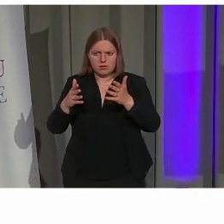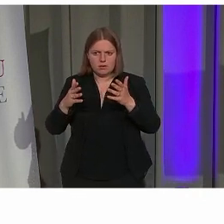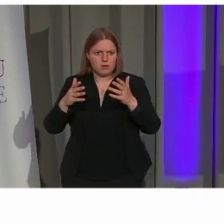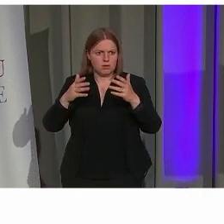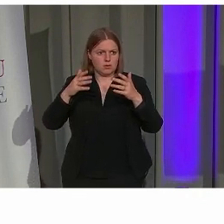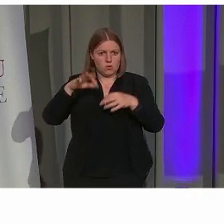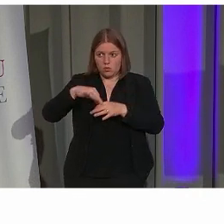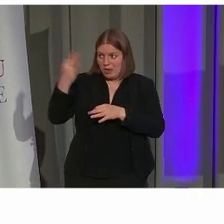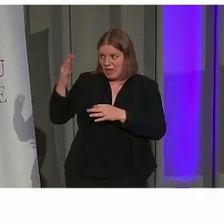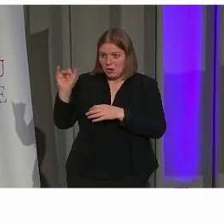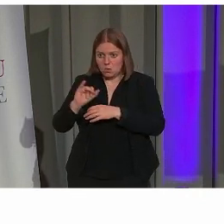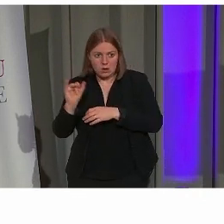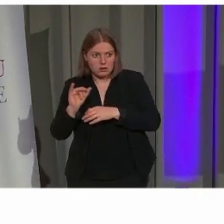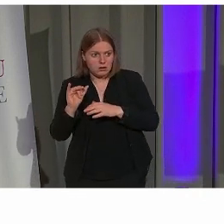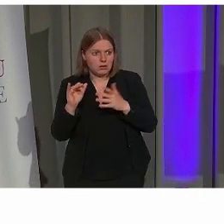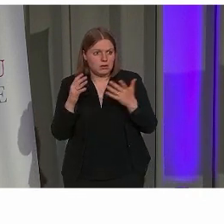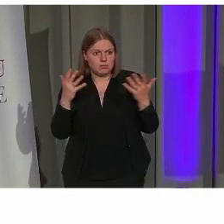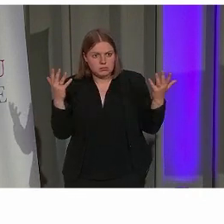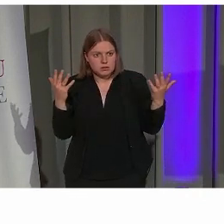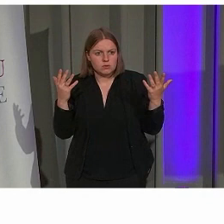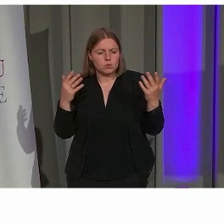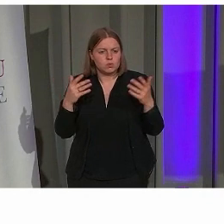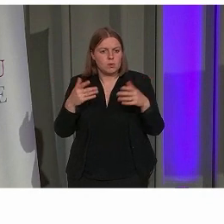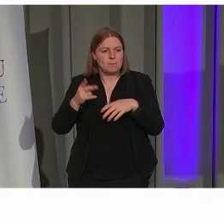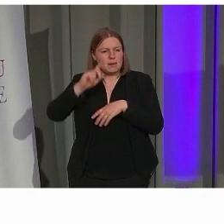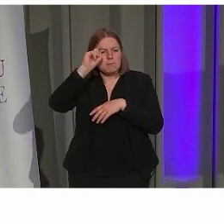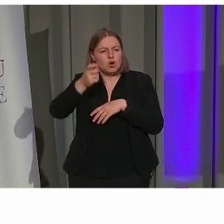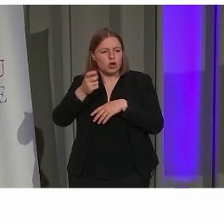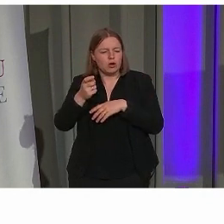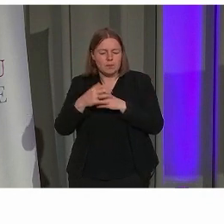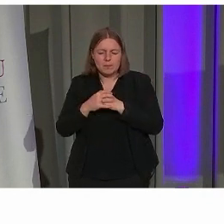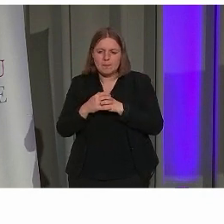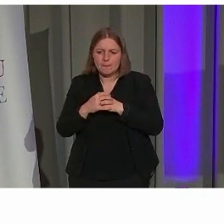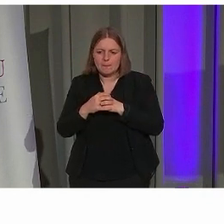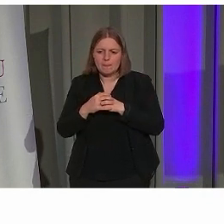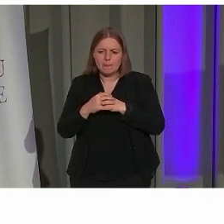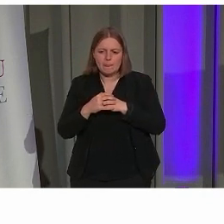is always more difficult.